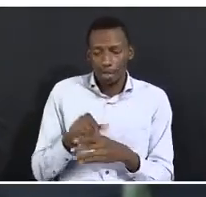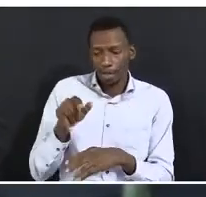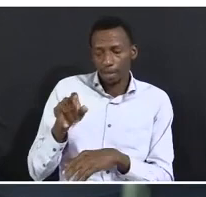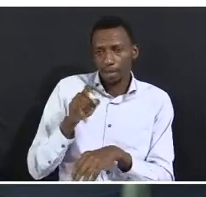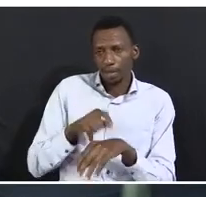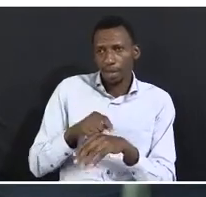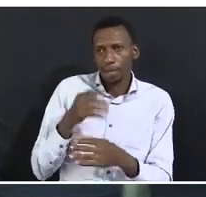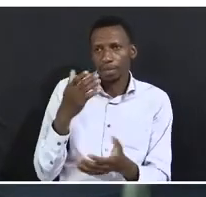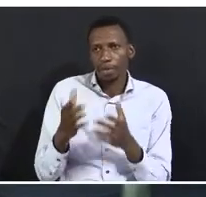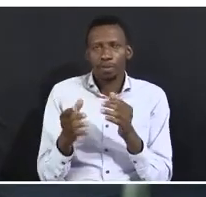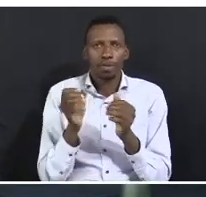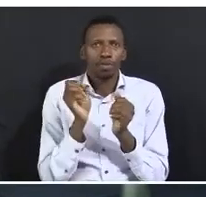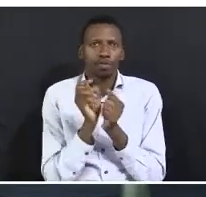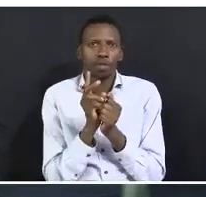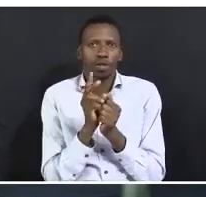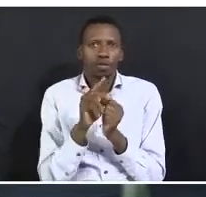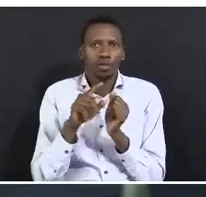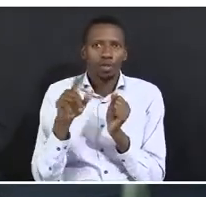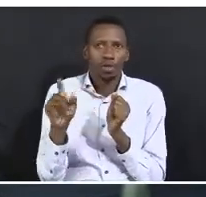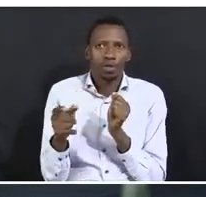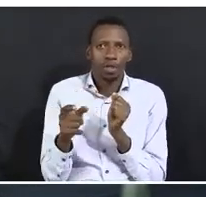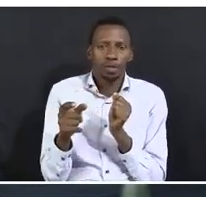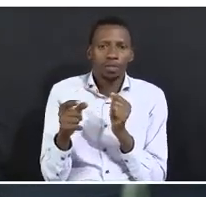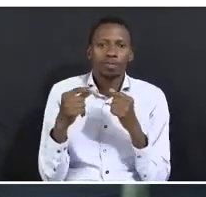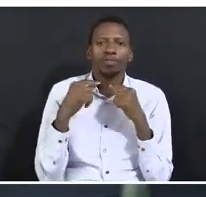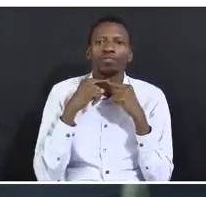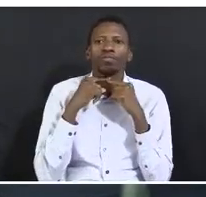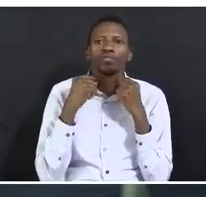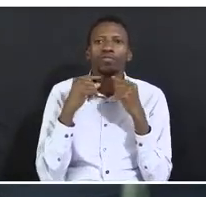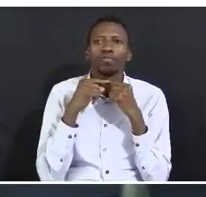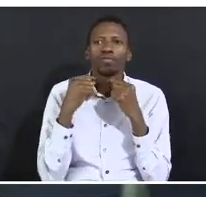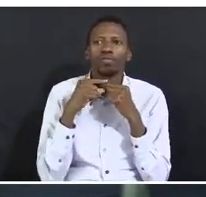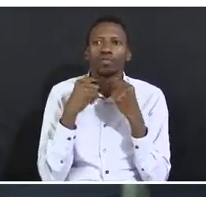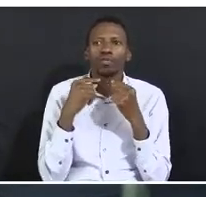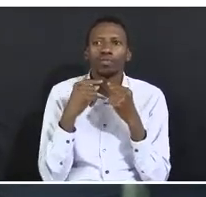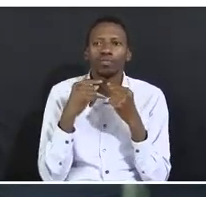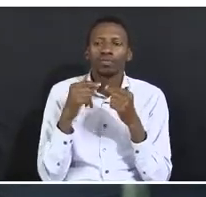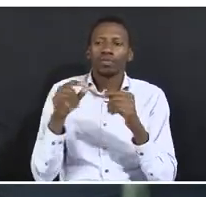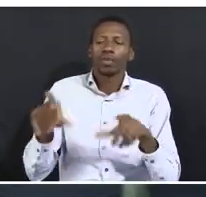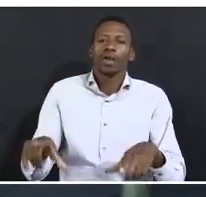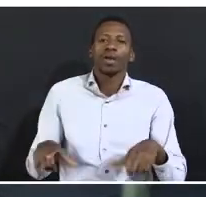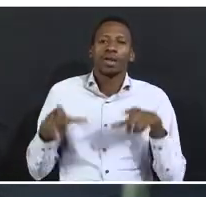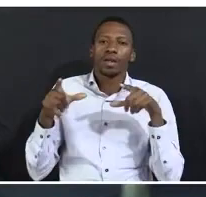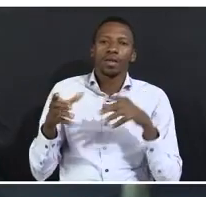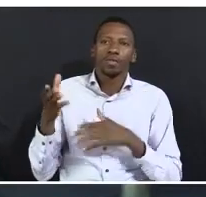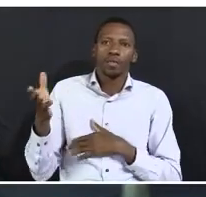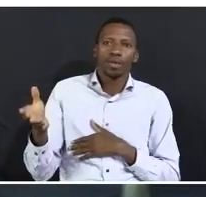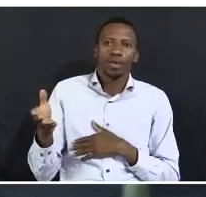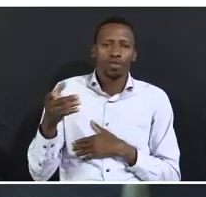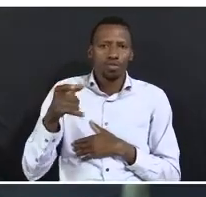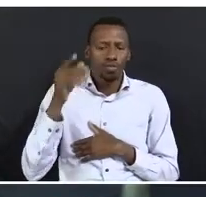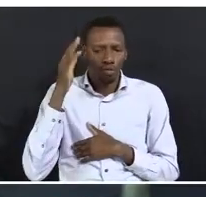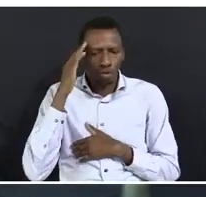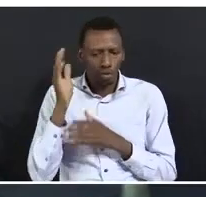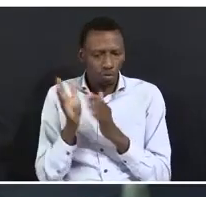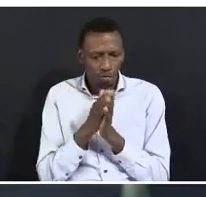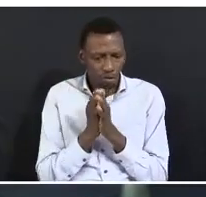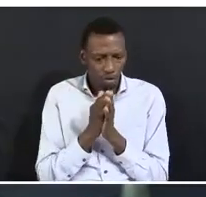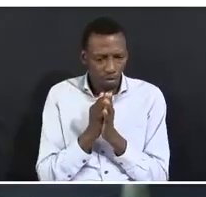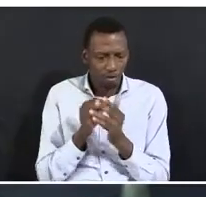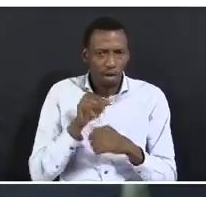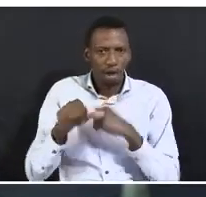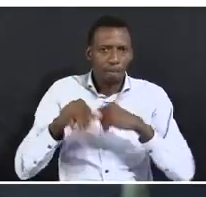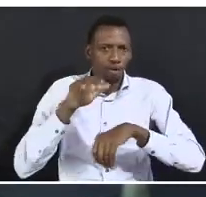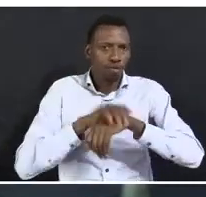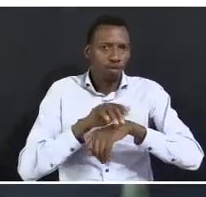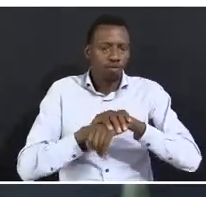about 12,000 priests, Levitical priests, resided here. You know the story of the Good